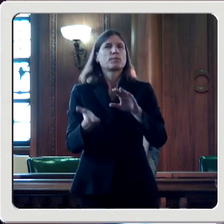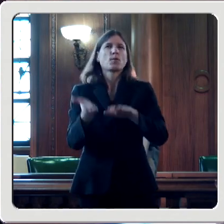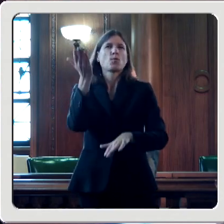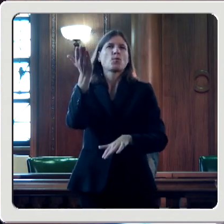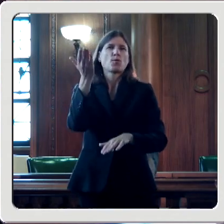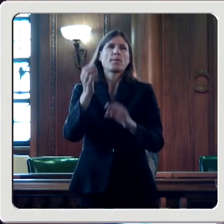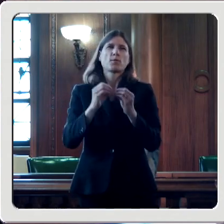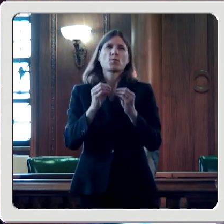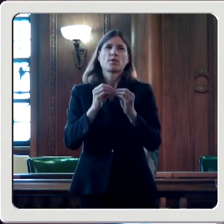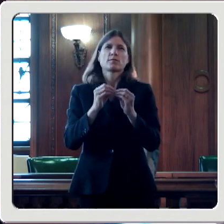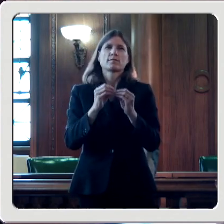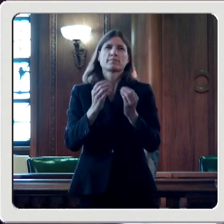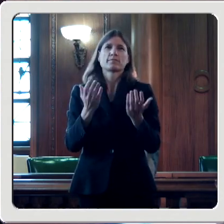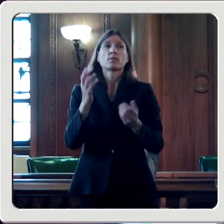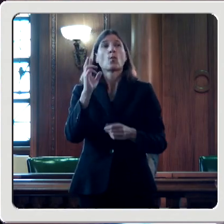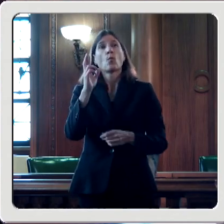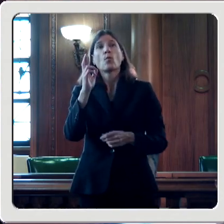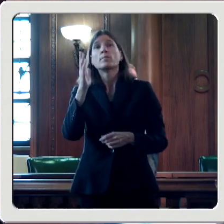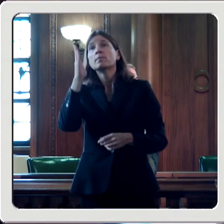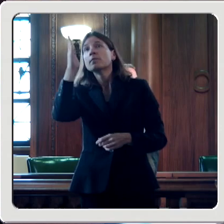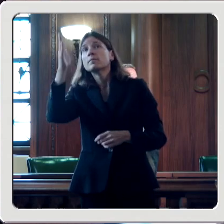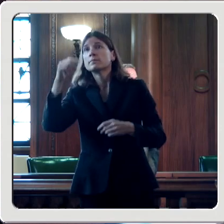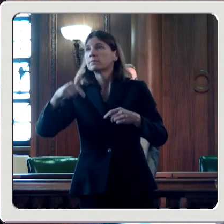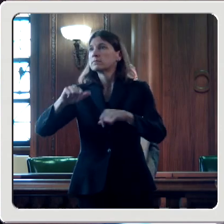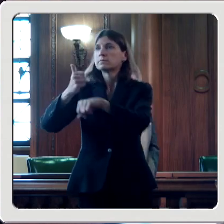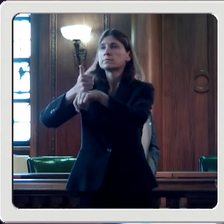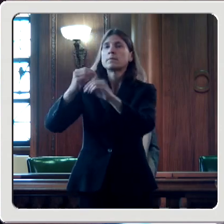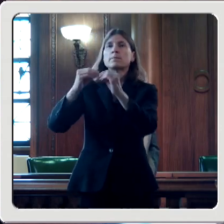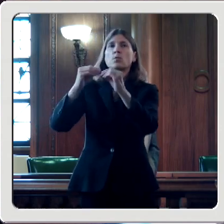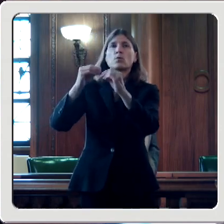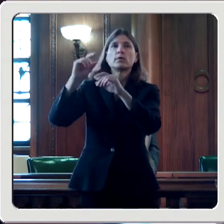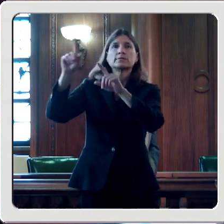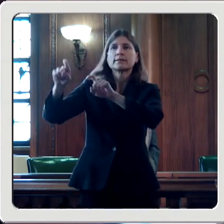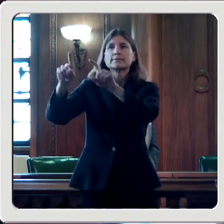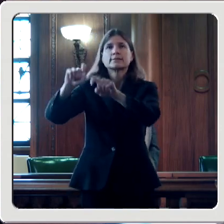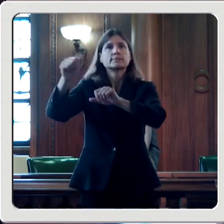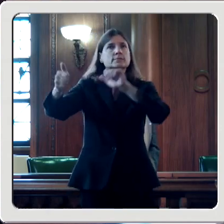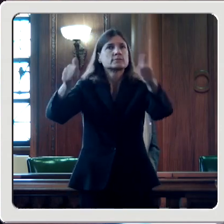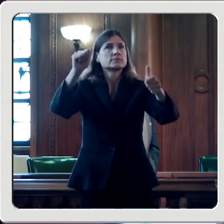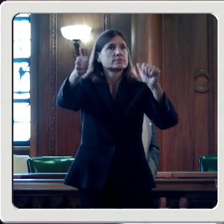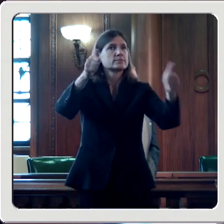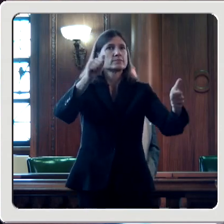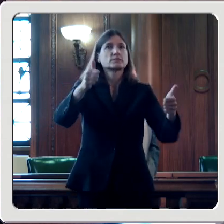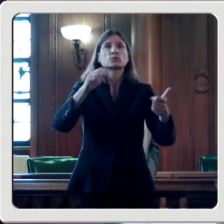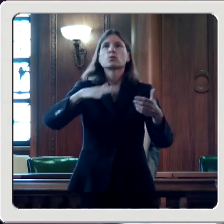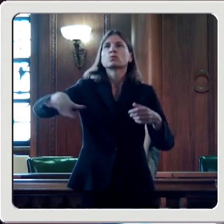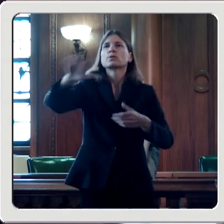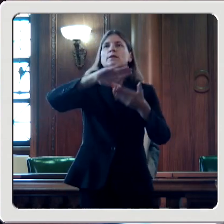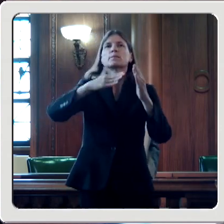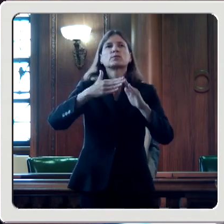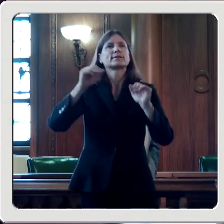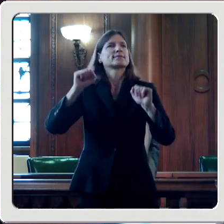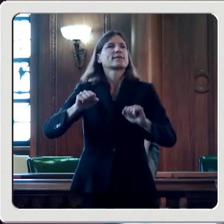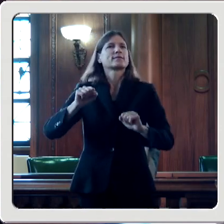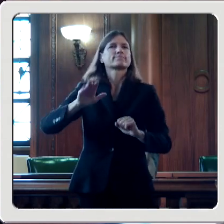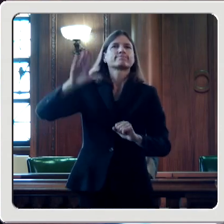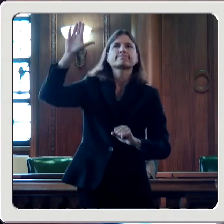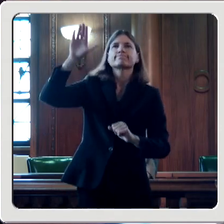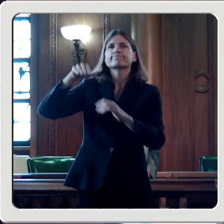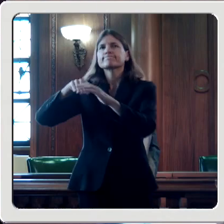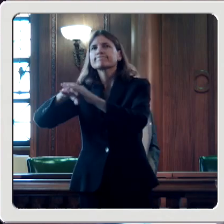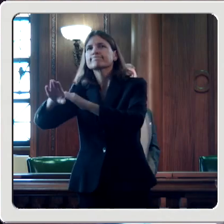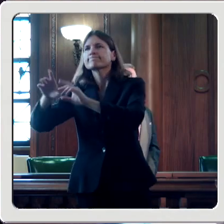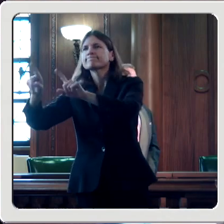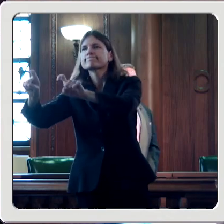to continue to test and develop new mechanisms and platforms. With schools beginning to start, we know that some of the